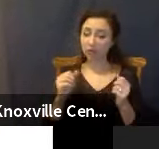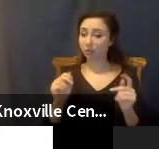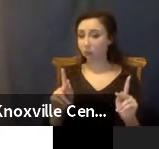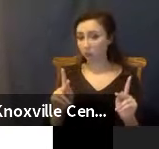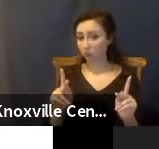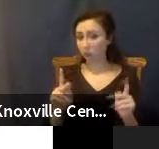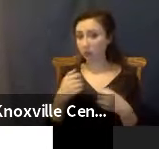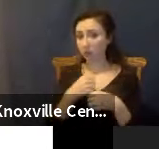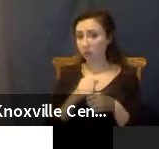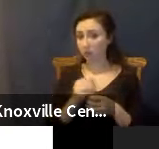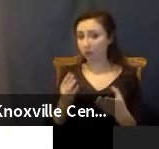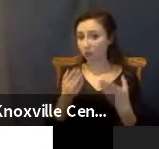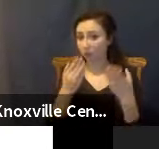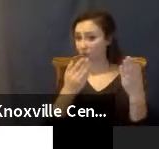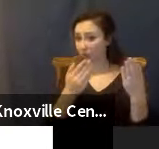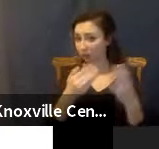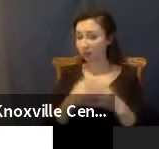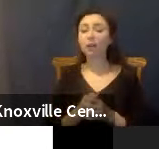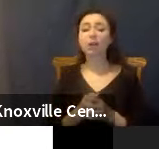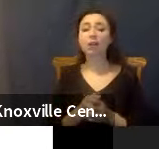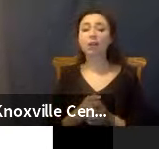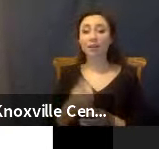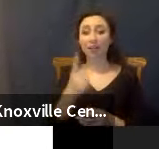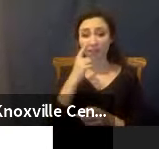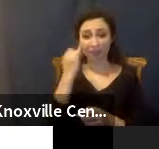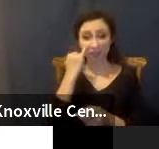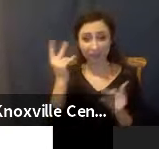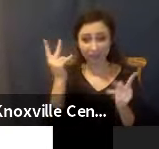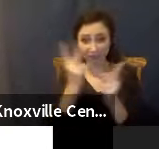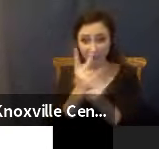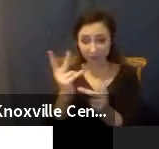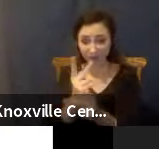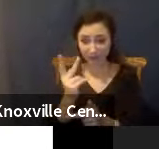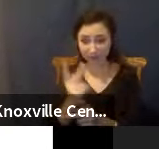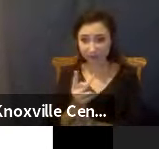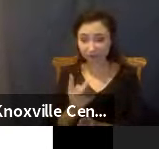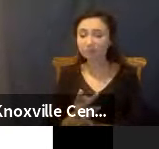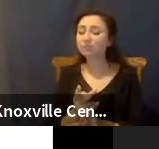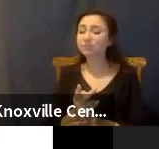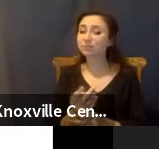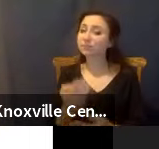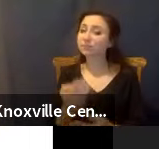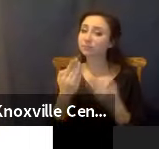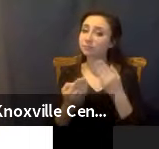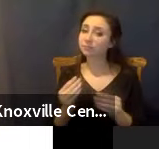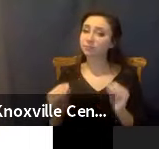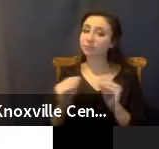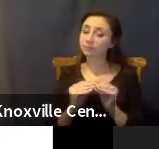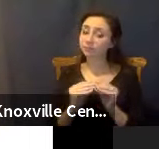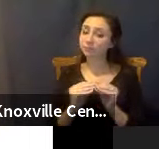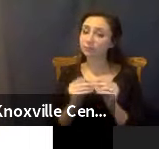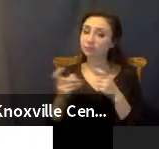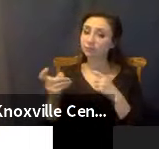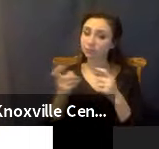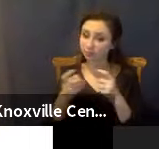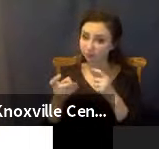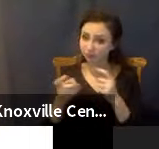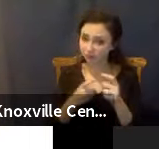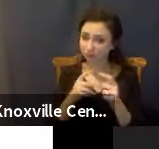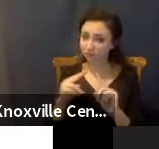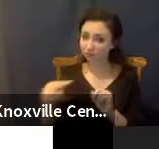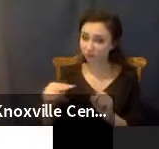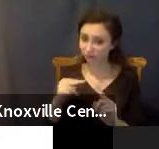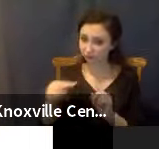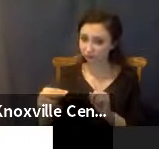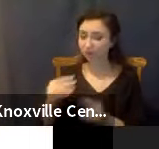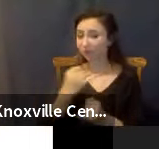make recommendations. I do think if things get worse enough that we may be more in the regulation standpoint. The final point I